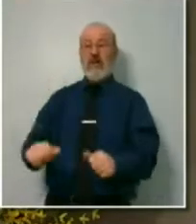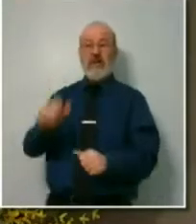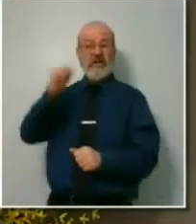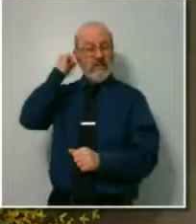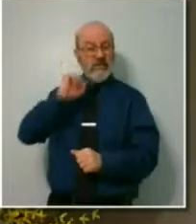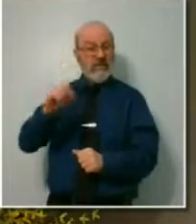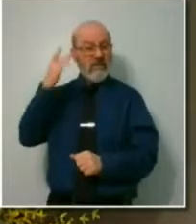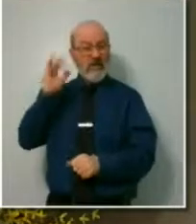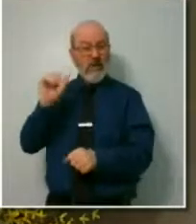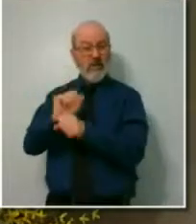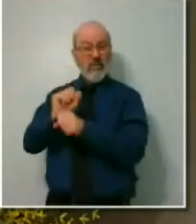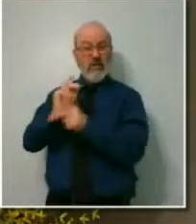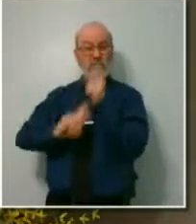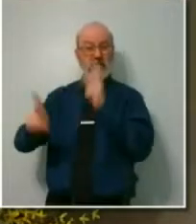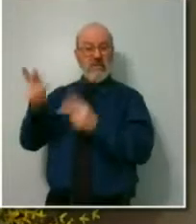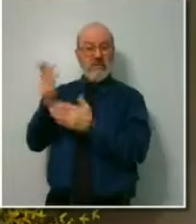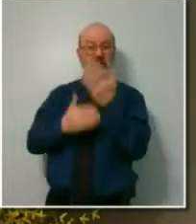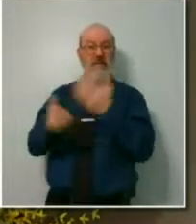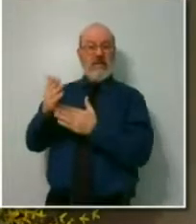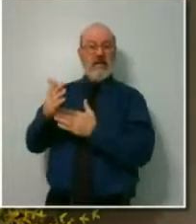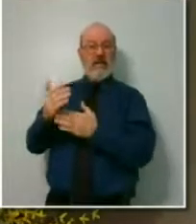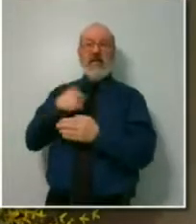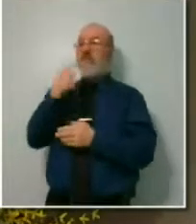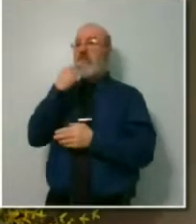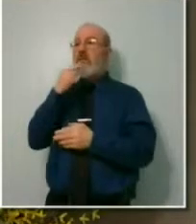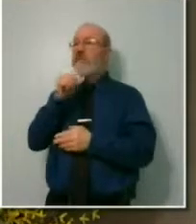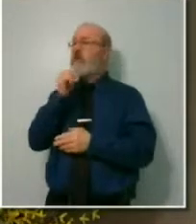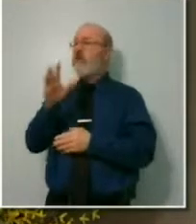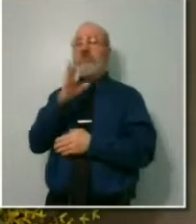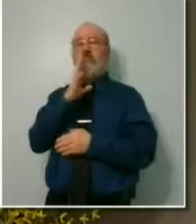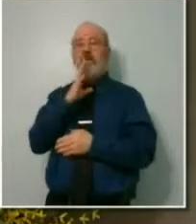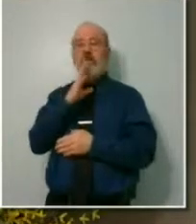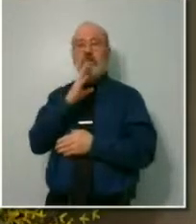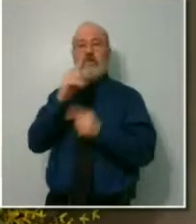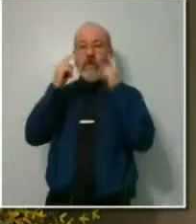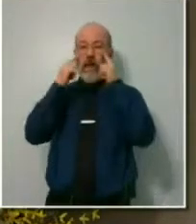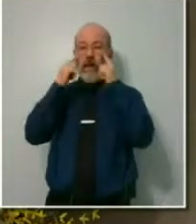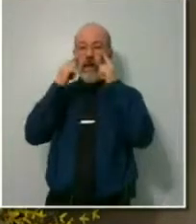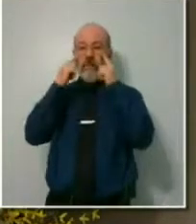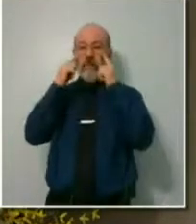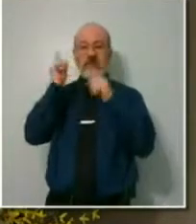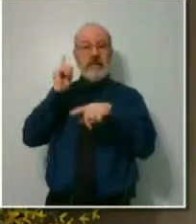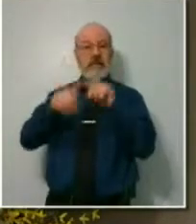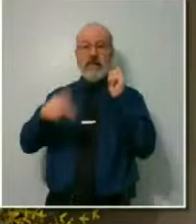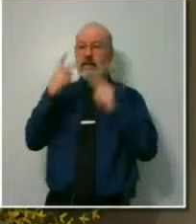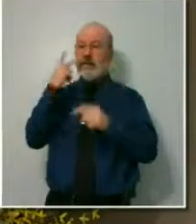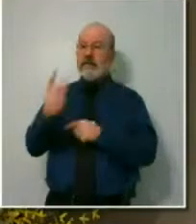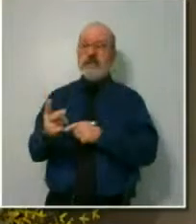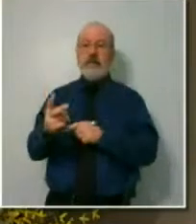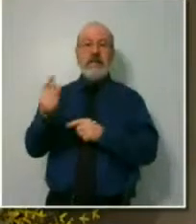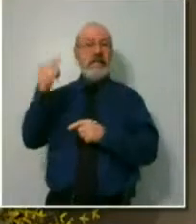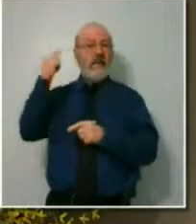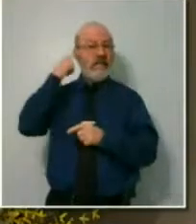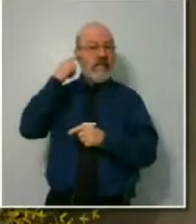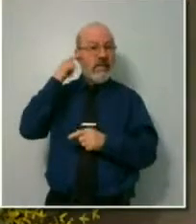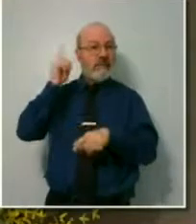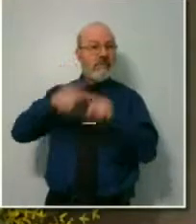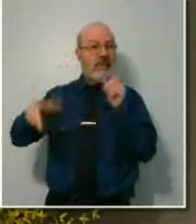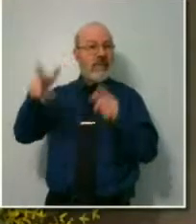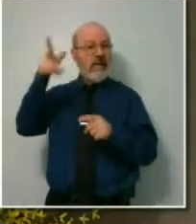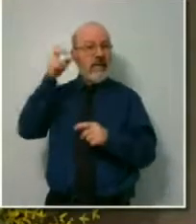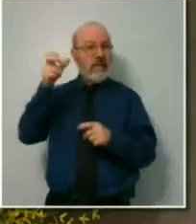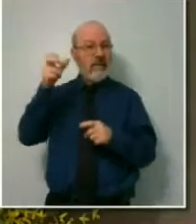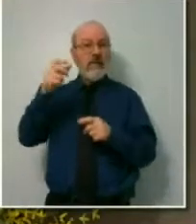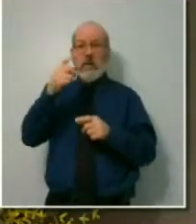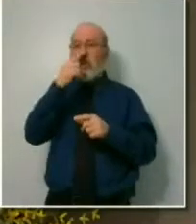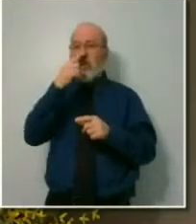men's hands. They have mouths, but they speak not. Eyes have they, but they see not. They have ears, but they hear not. Noses have